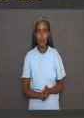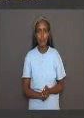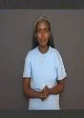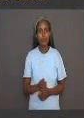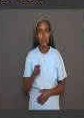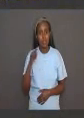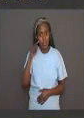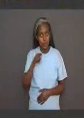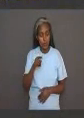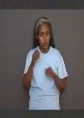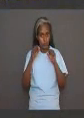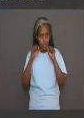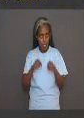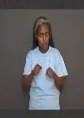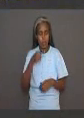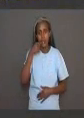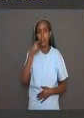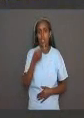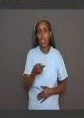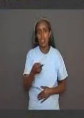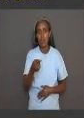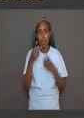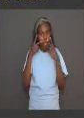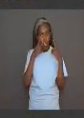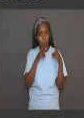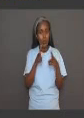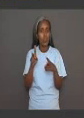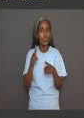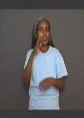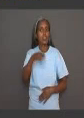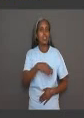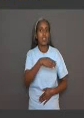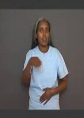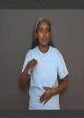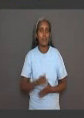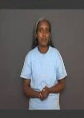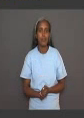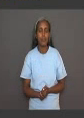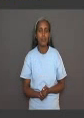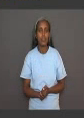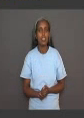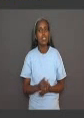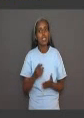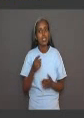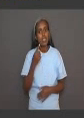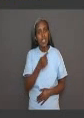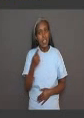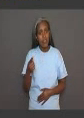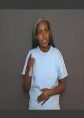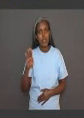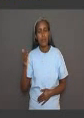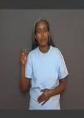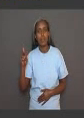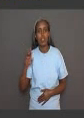You should be able to tell by looking at the graph that every bar